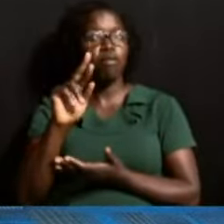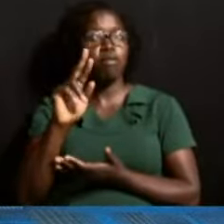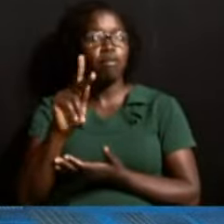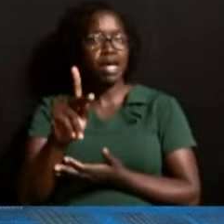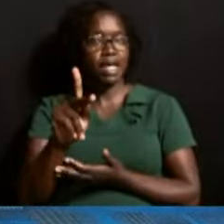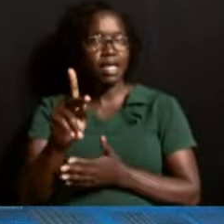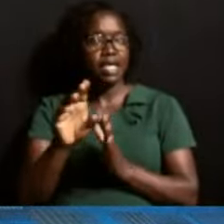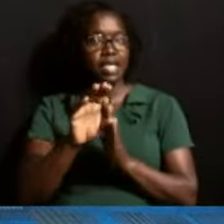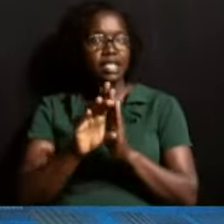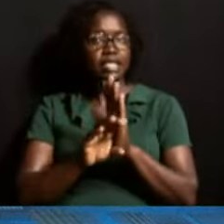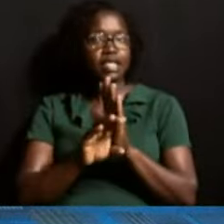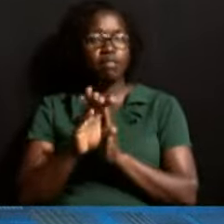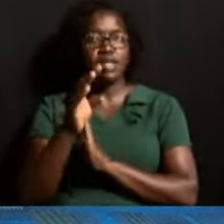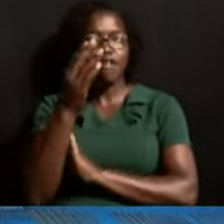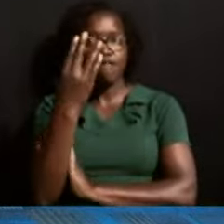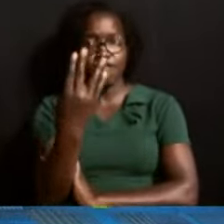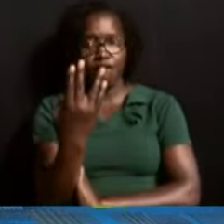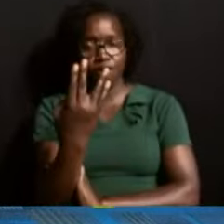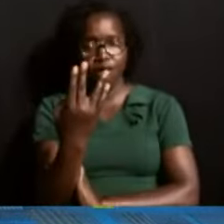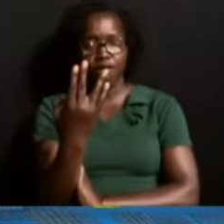Mark chapter 4,